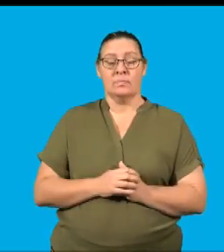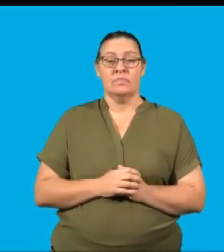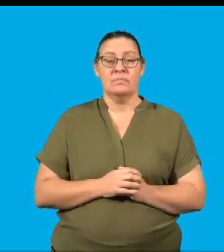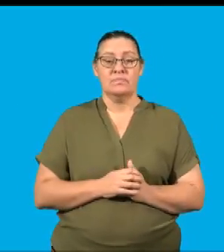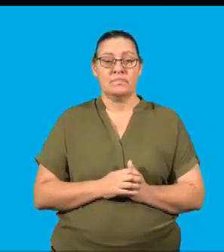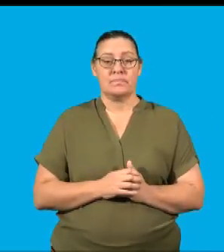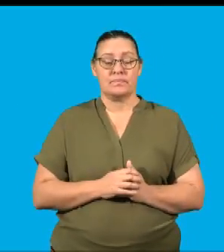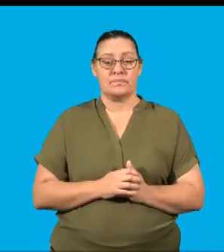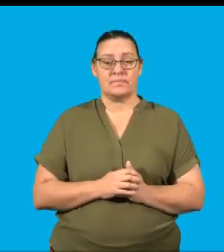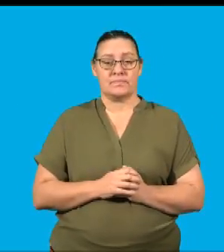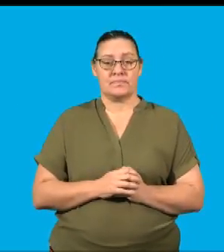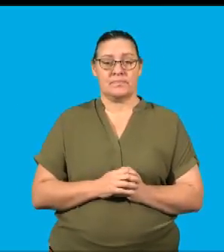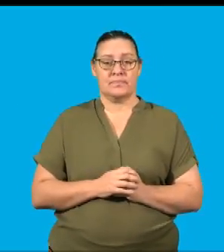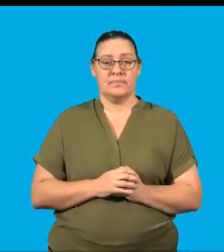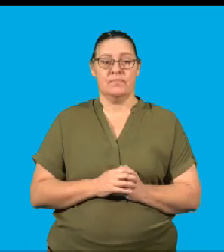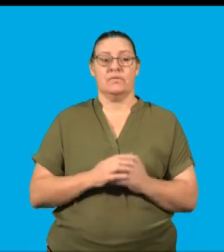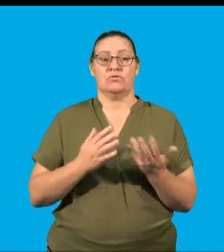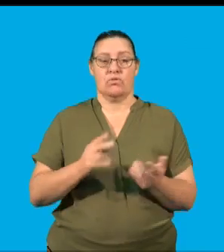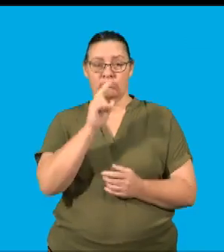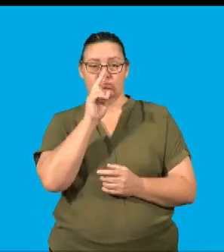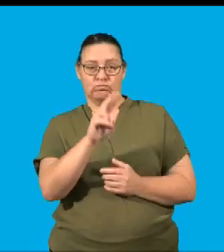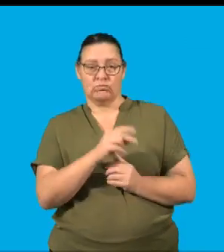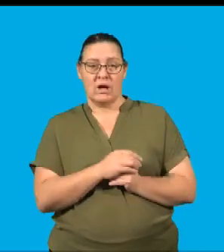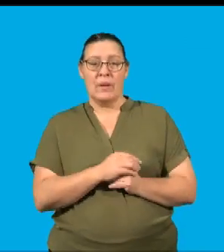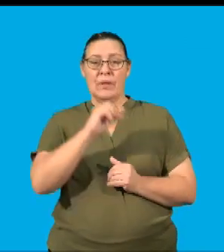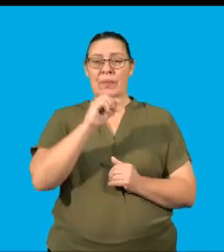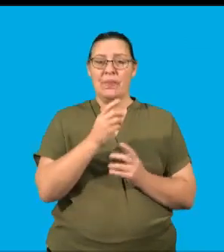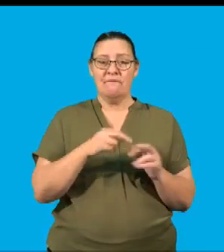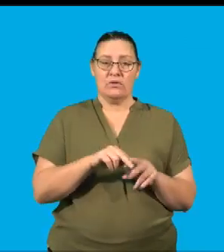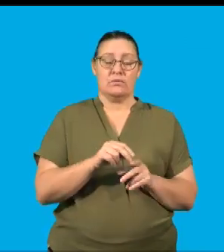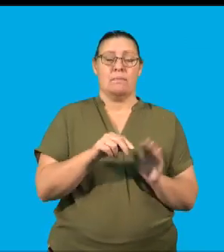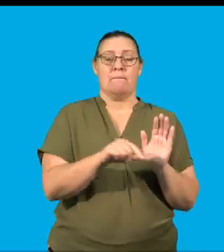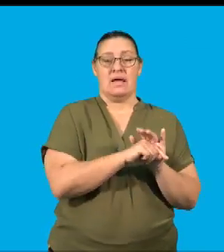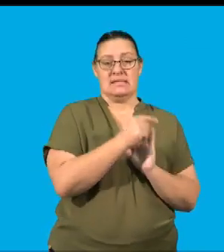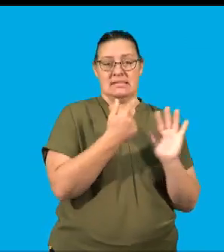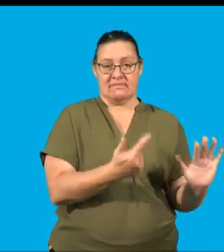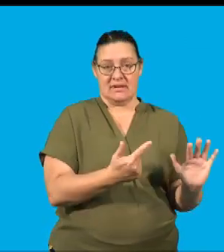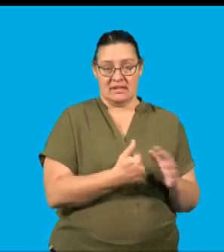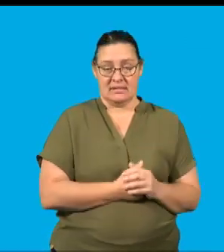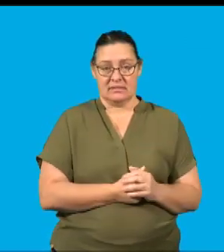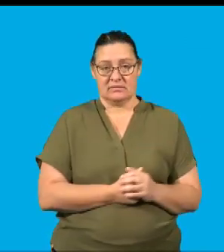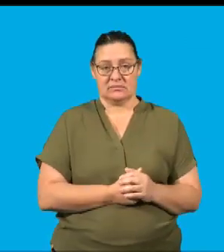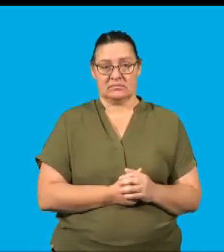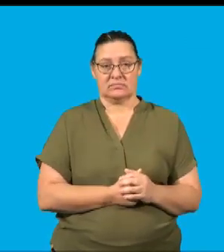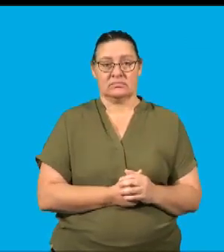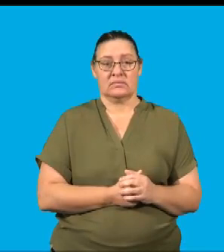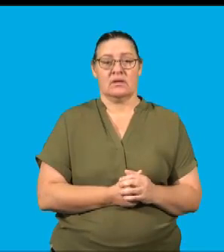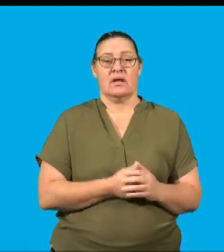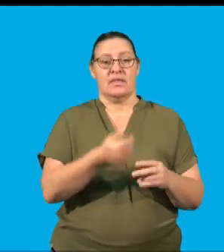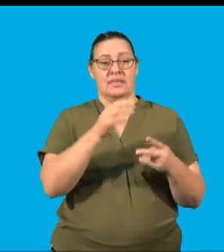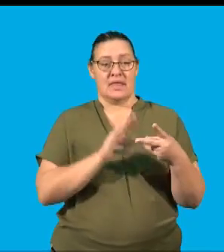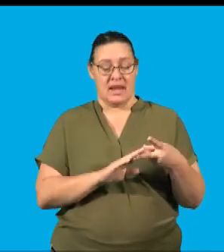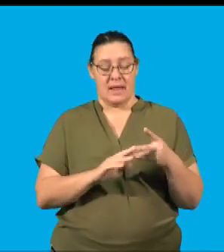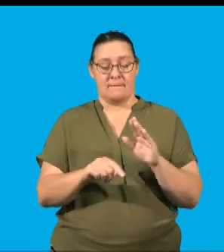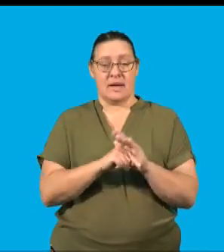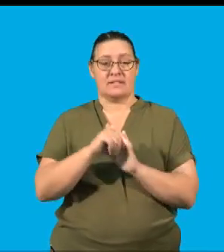smallest to the biggest. So looking at this, what is the smallest value? The smallest value is minus 7. The next